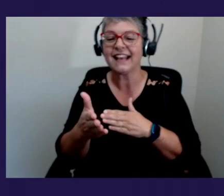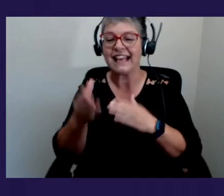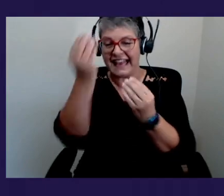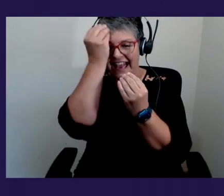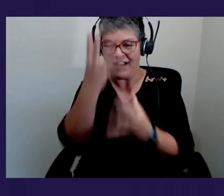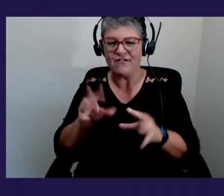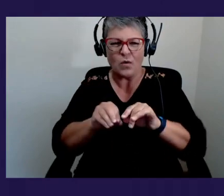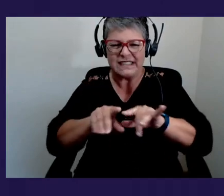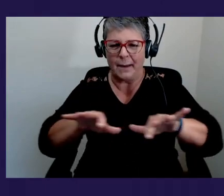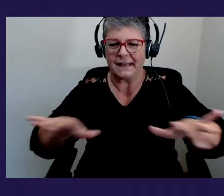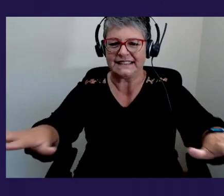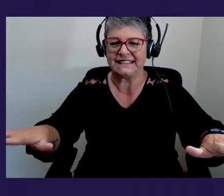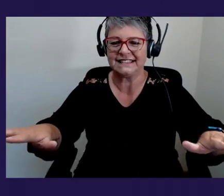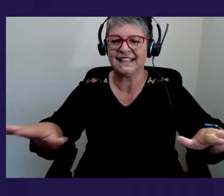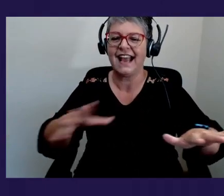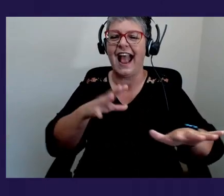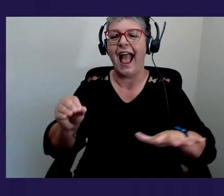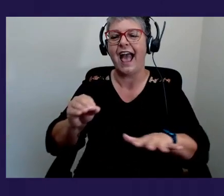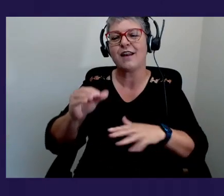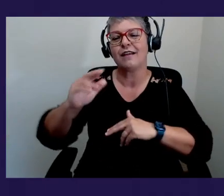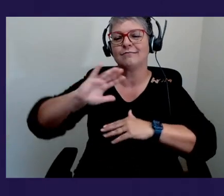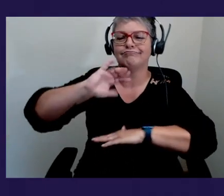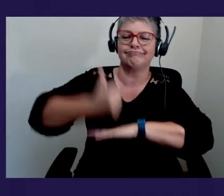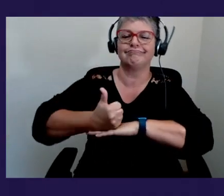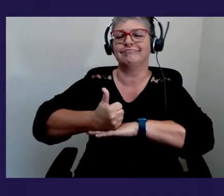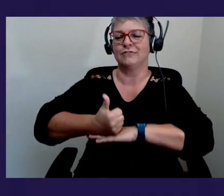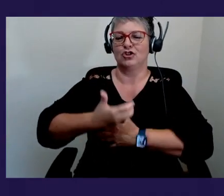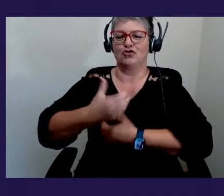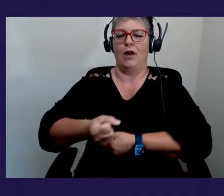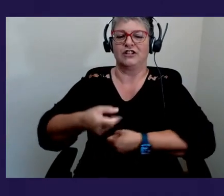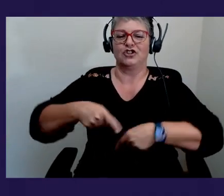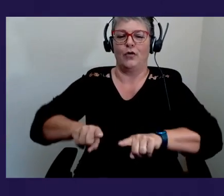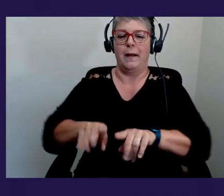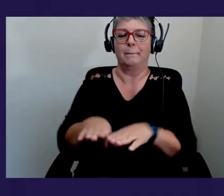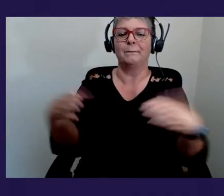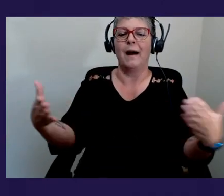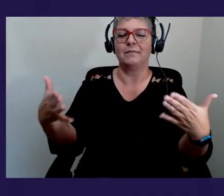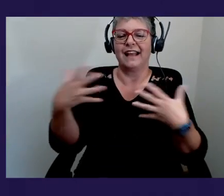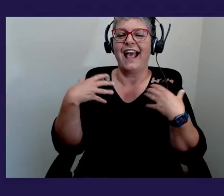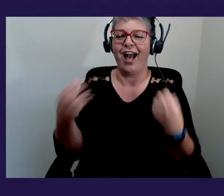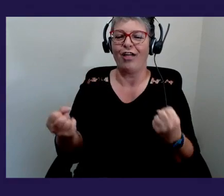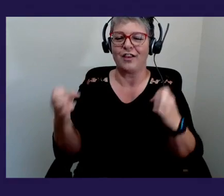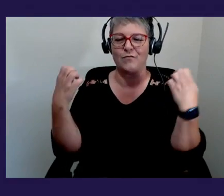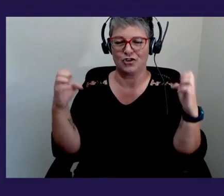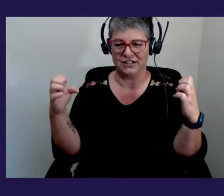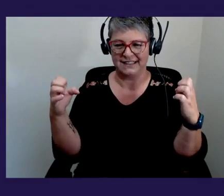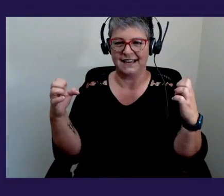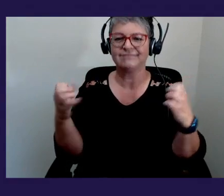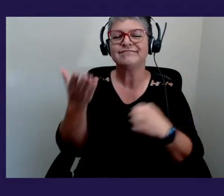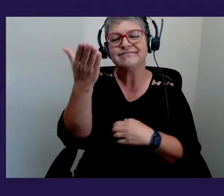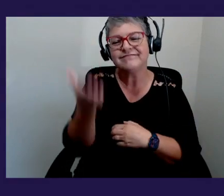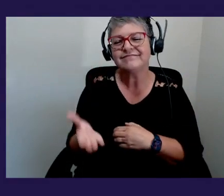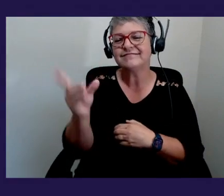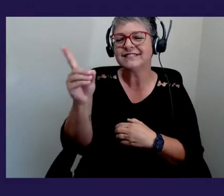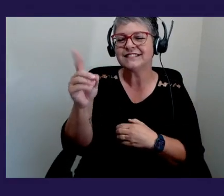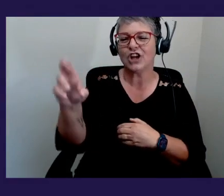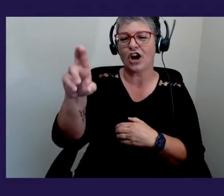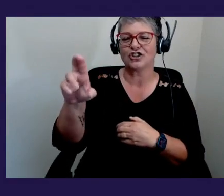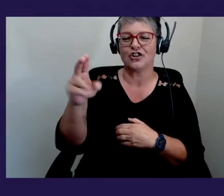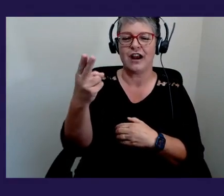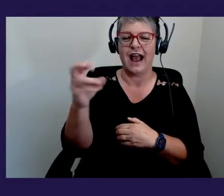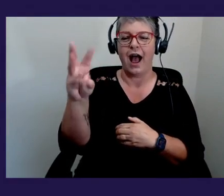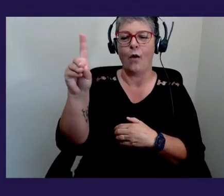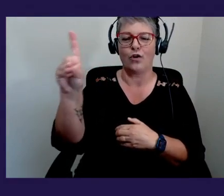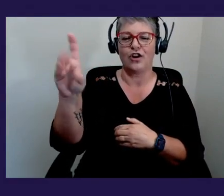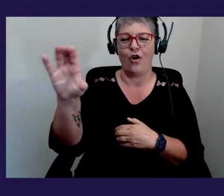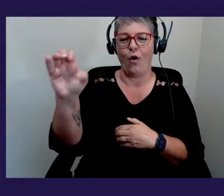Health Emergencies. I'm Dr. Howard Koh, and I have the honor of serving as the chair of the workshop planning committee and also